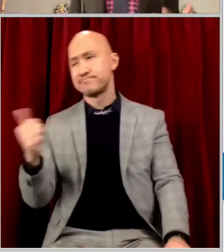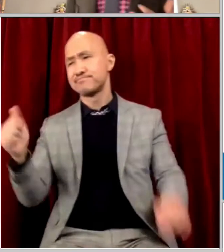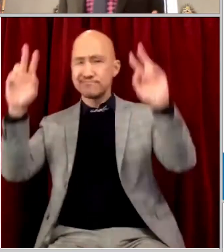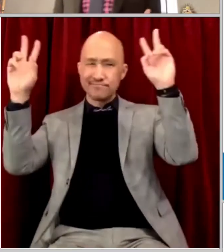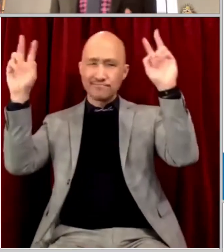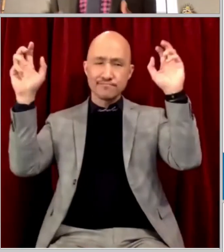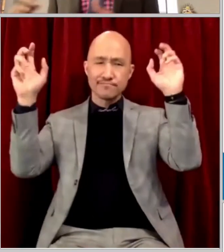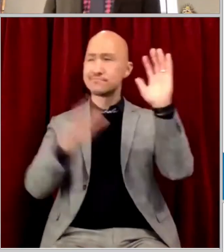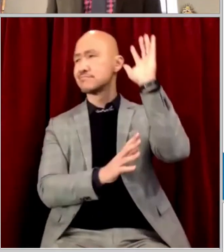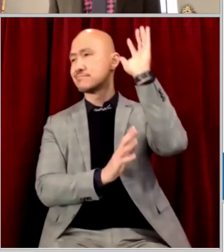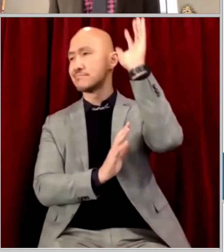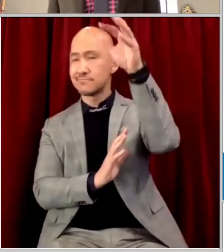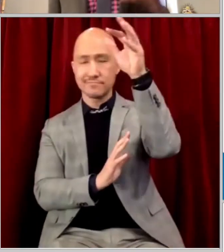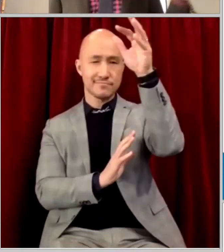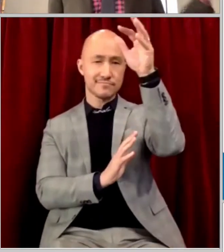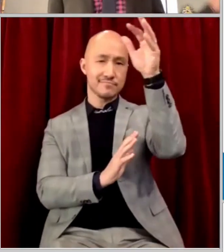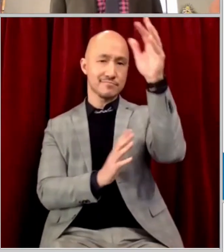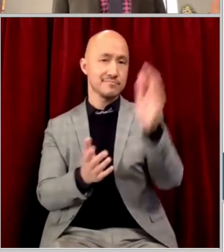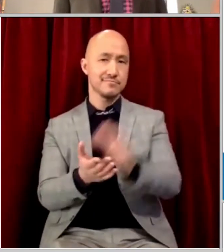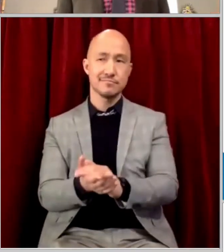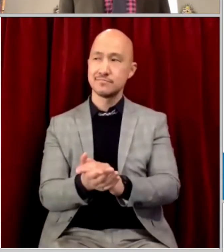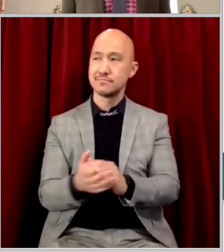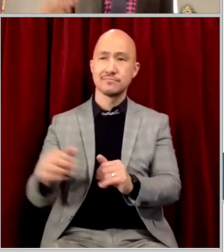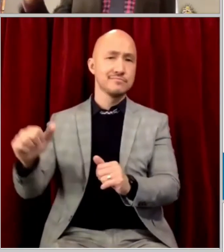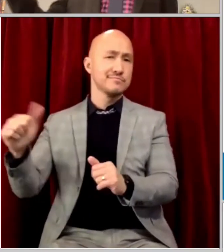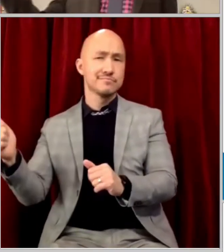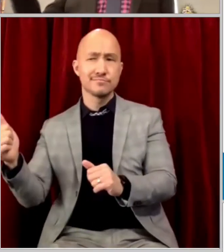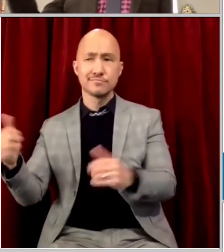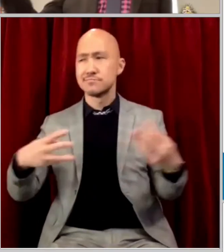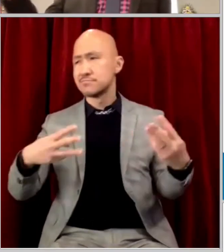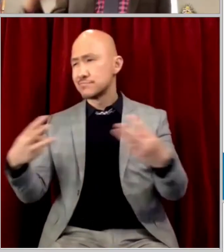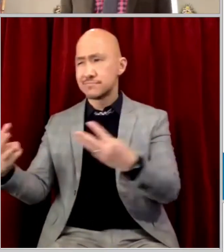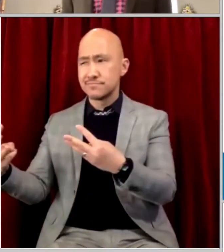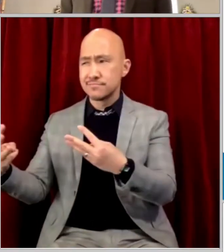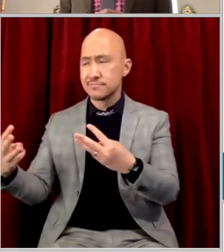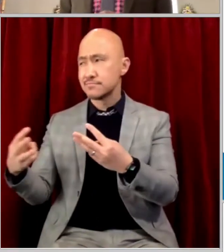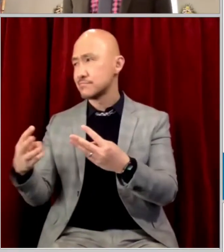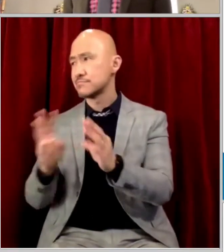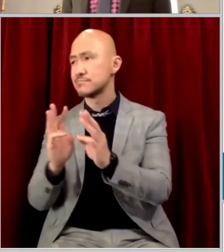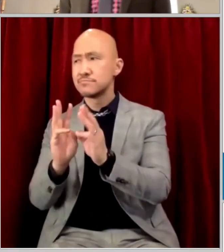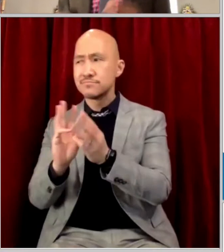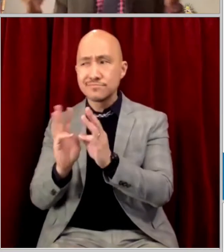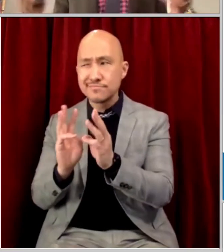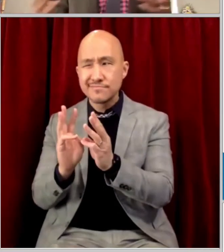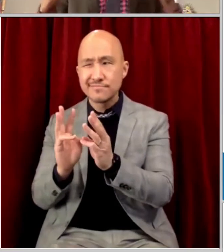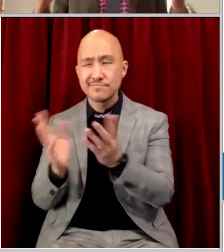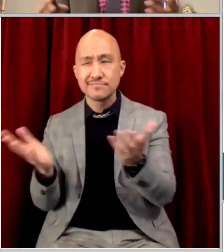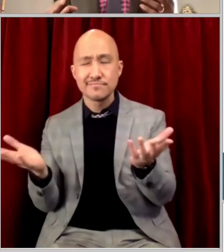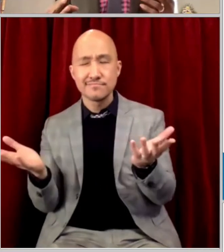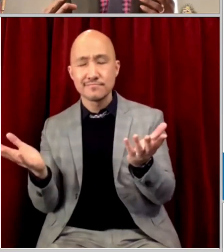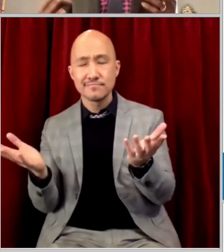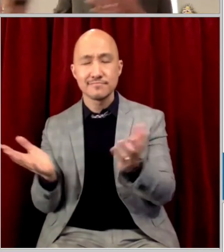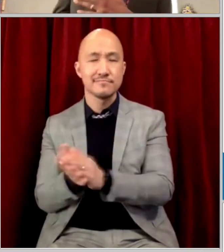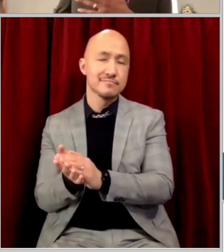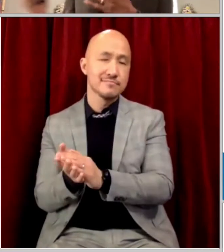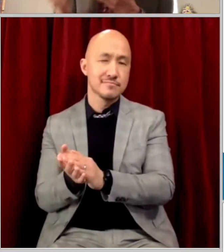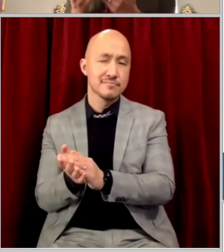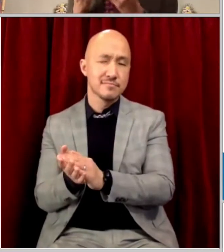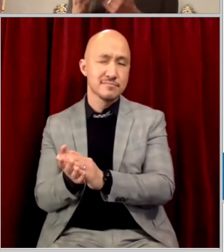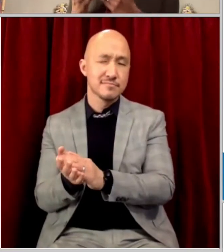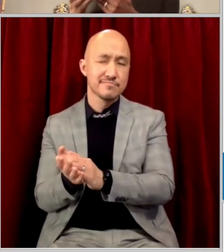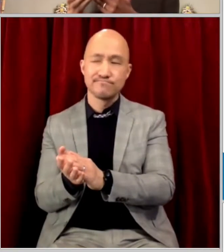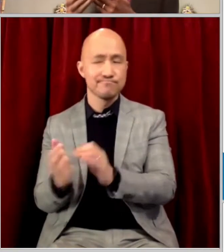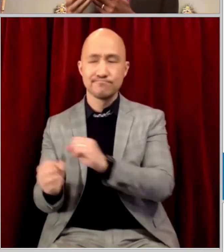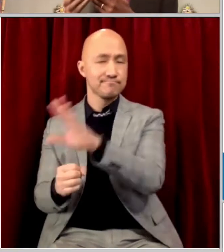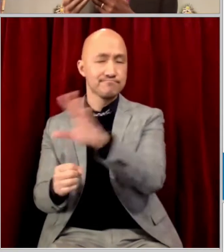But the reality is talking about the Knicks, talking about the weather, talking about what's latest in the news, Bitcoin, whatever, it's not going to bring